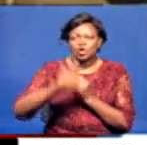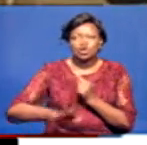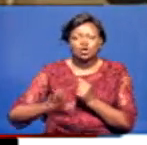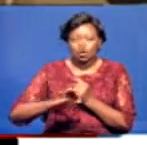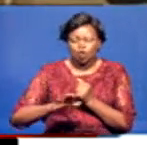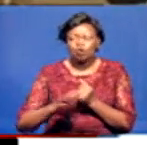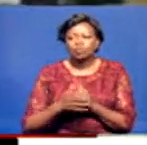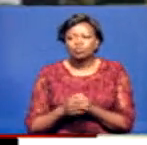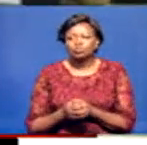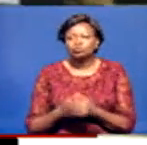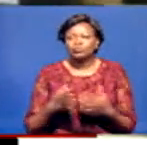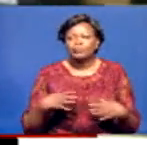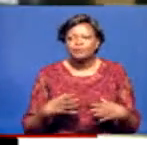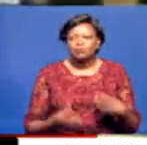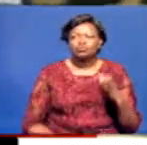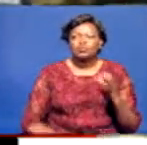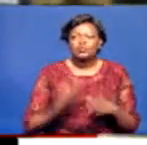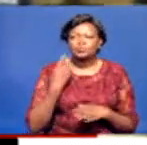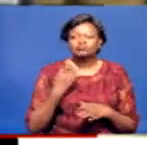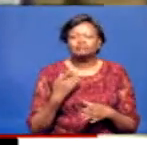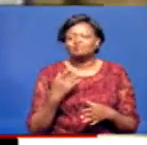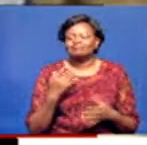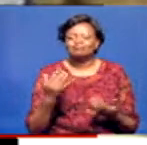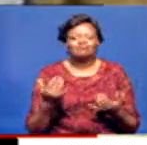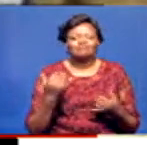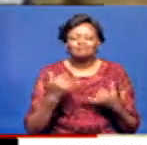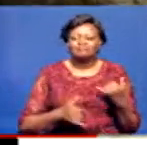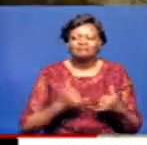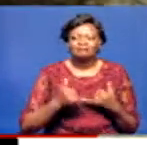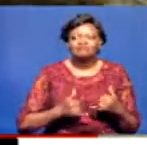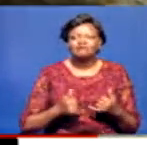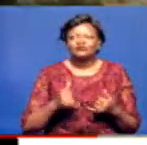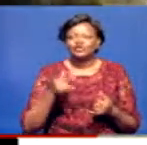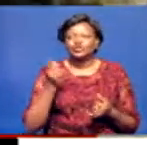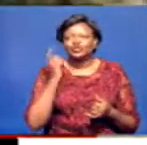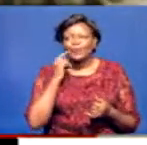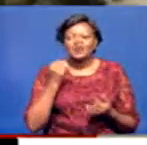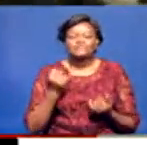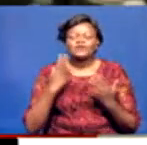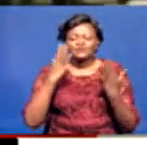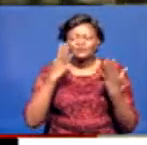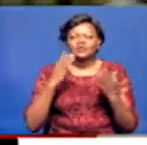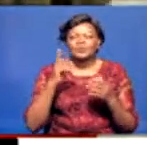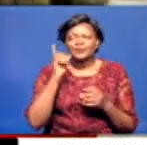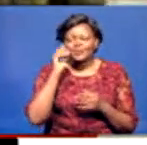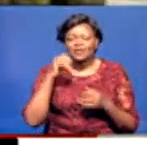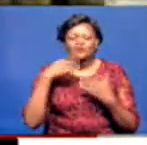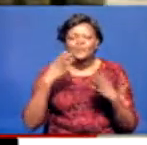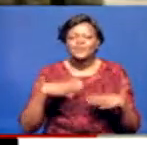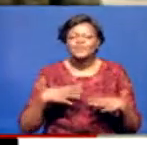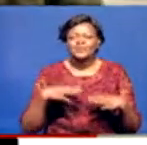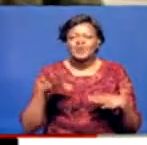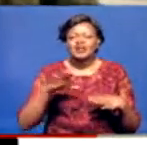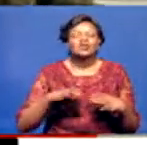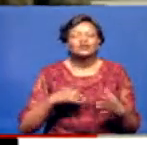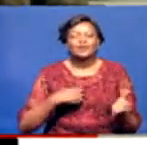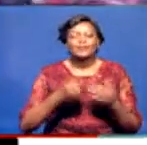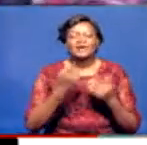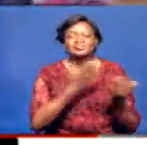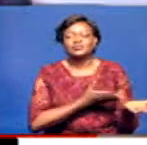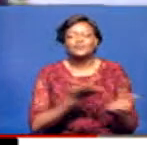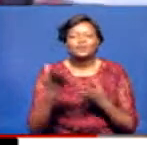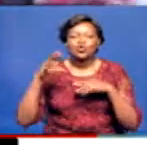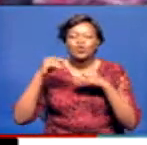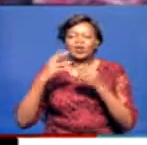has rolled out the Changamka Shopping Festival in Mombasa, offering coast residents an opportunity to buy export-quality products